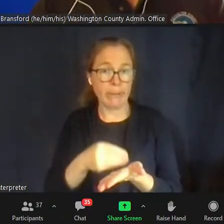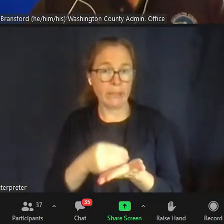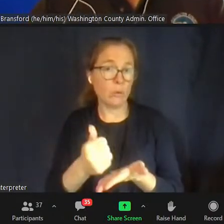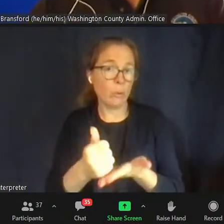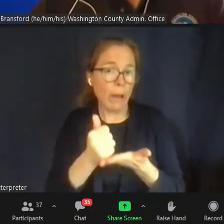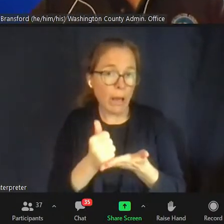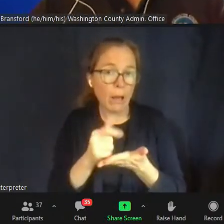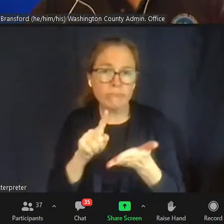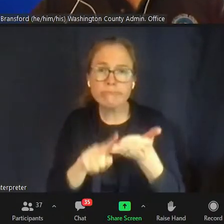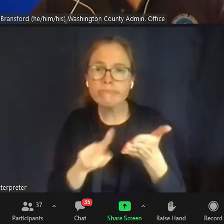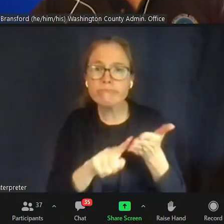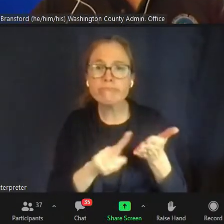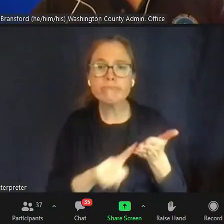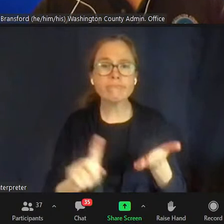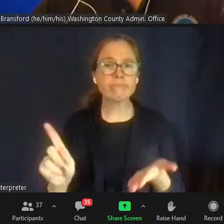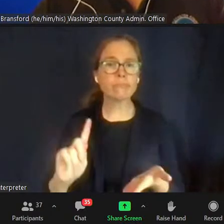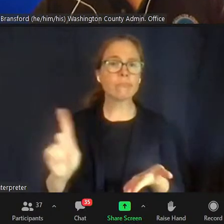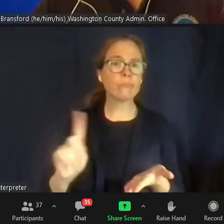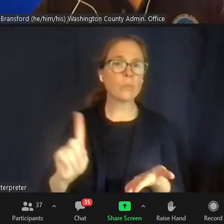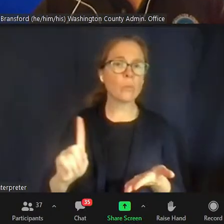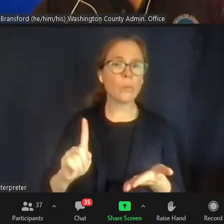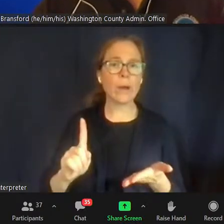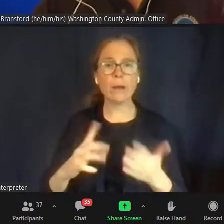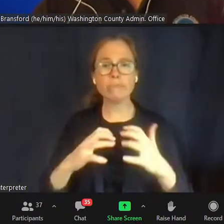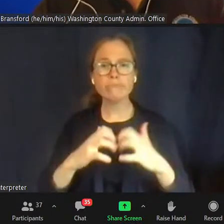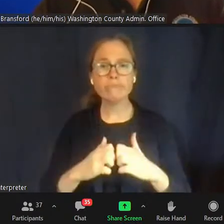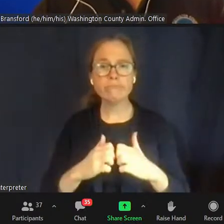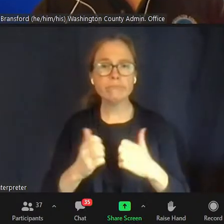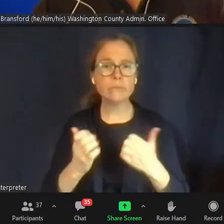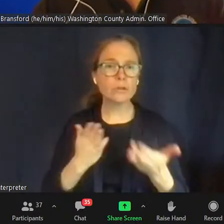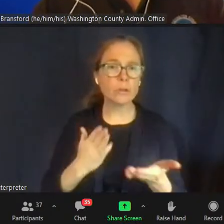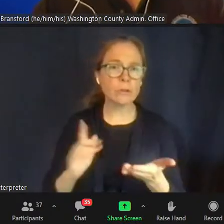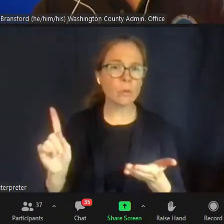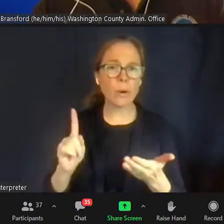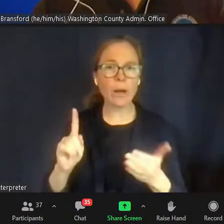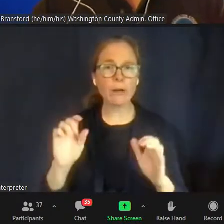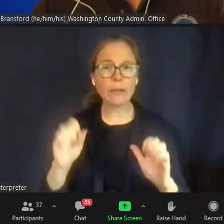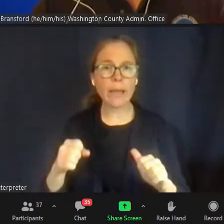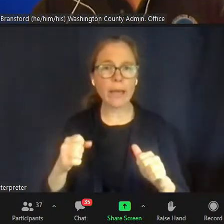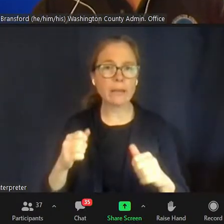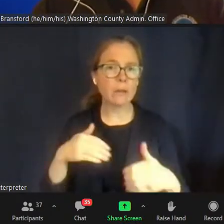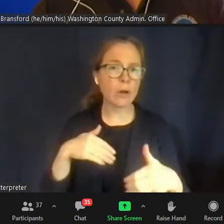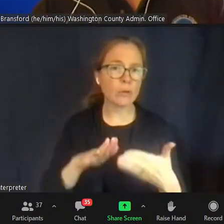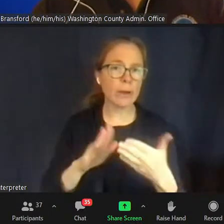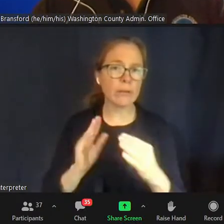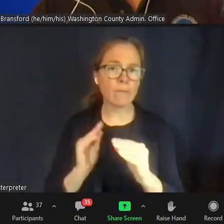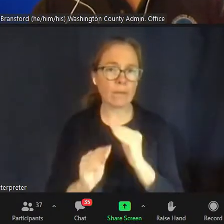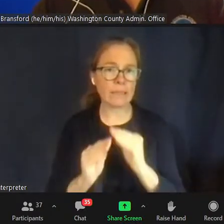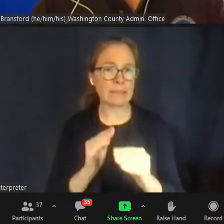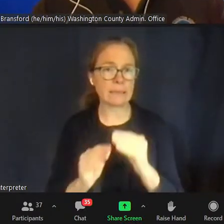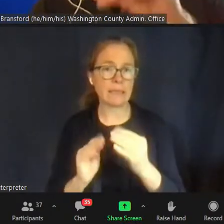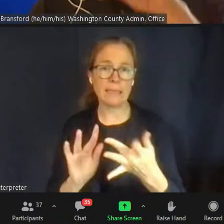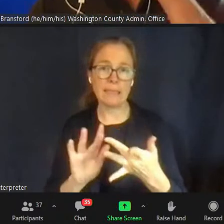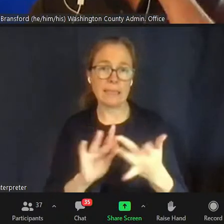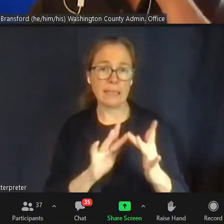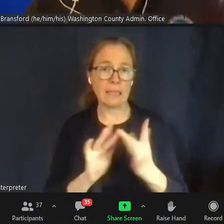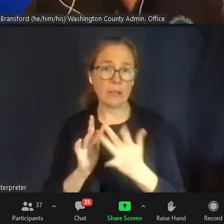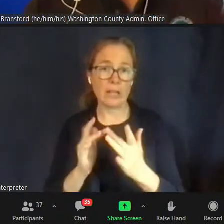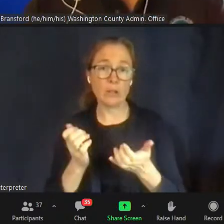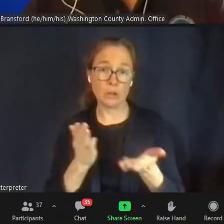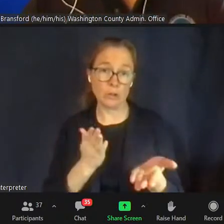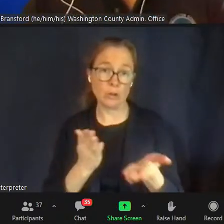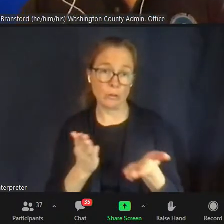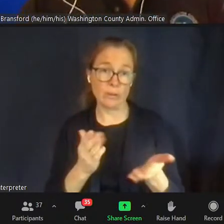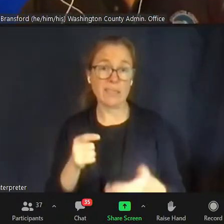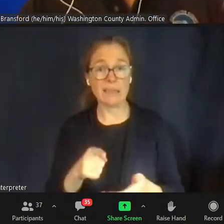will identify where and how we can best address those issues. So broadband is just a little part of this